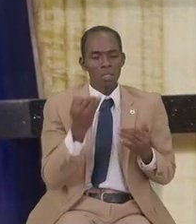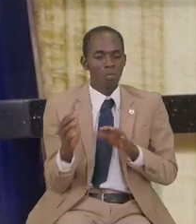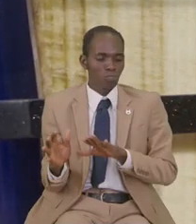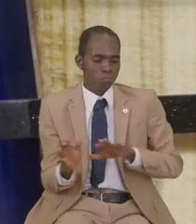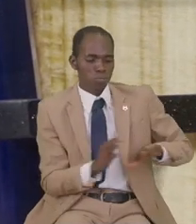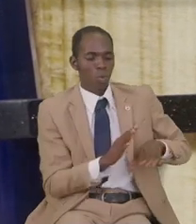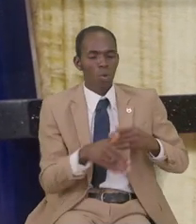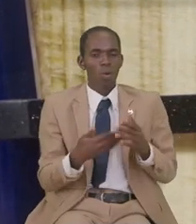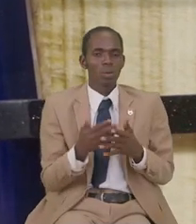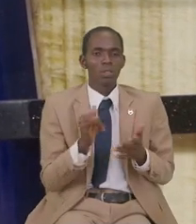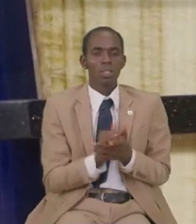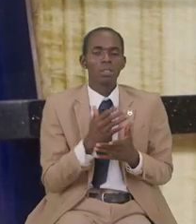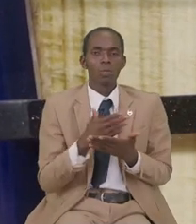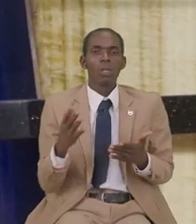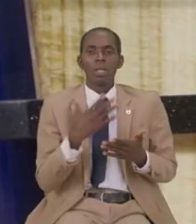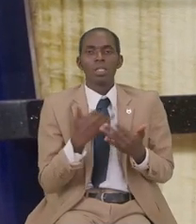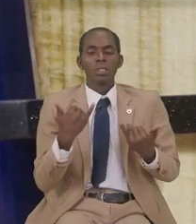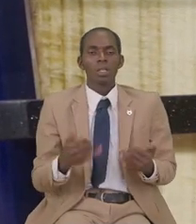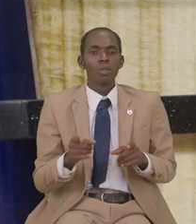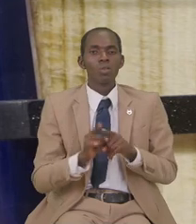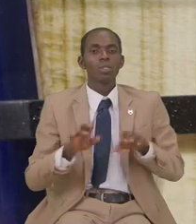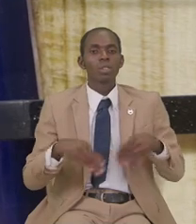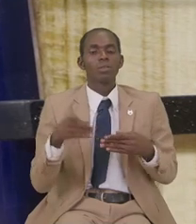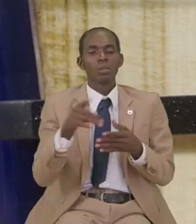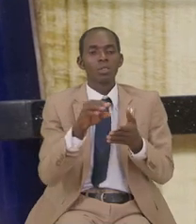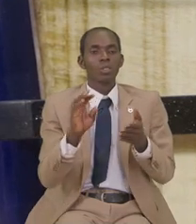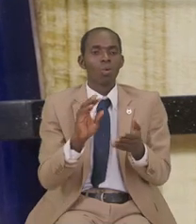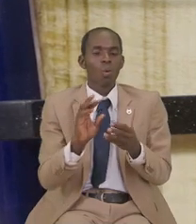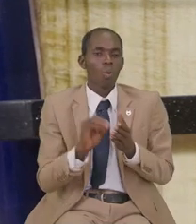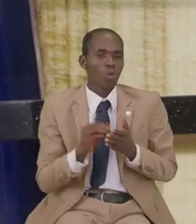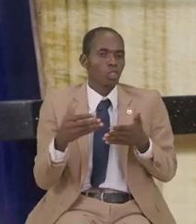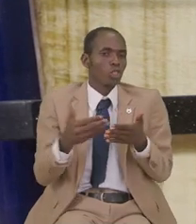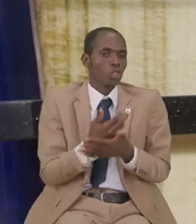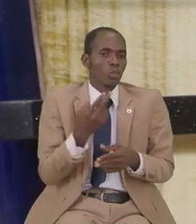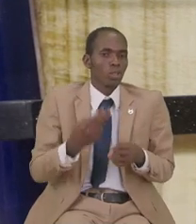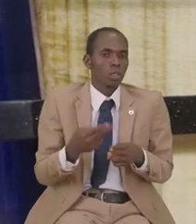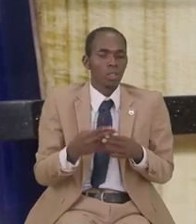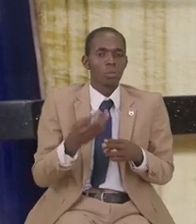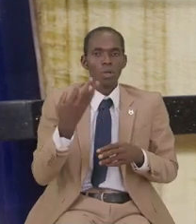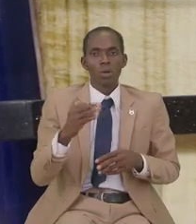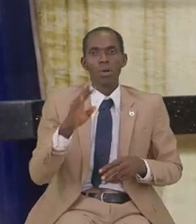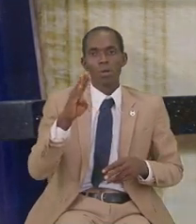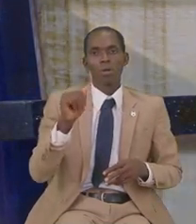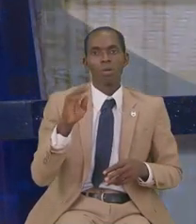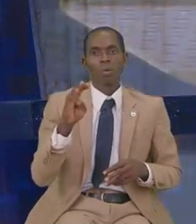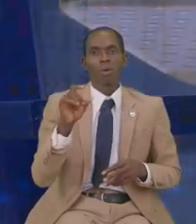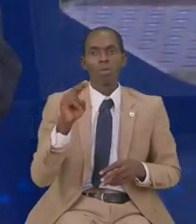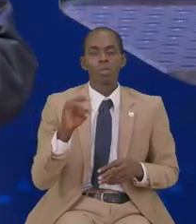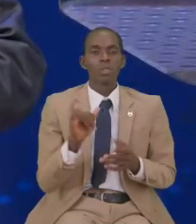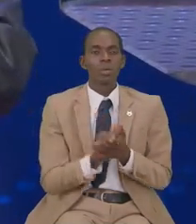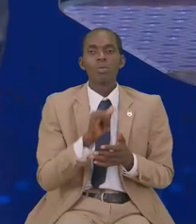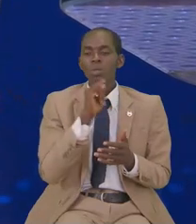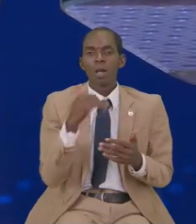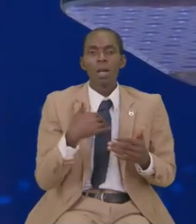They even gave them their own Babylonian names so that they will not remember their names related to the Almighty